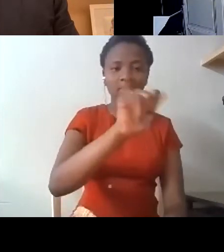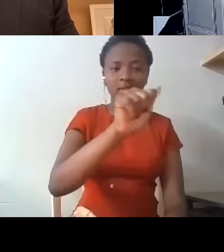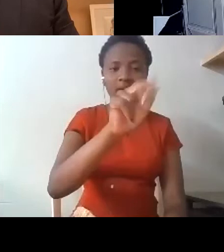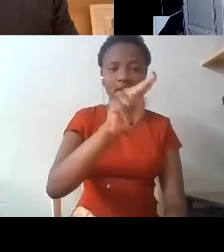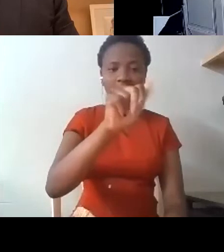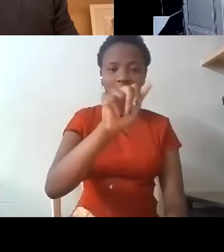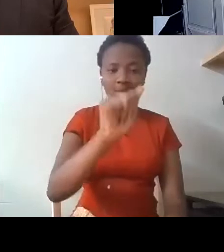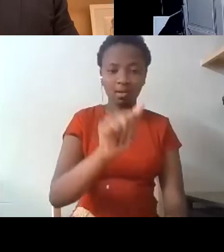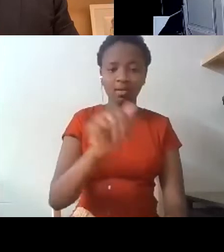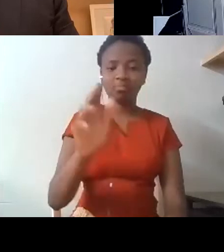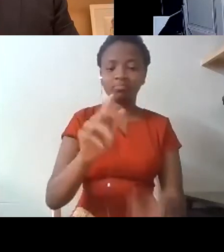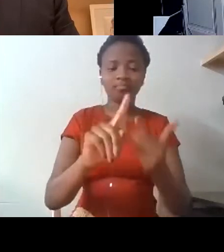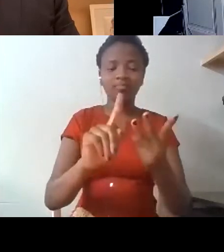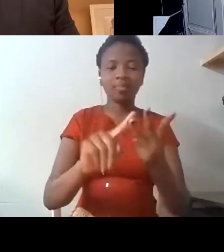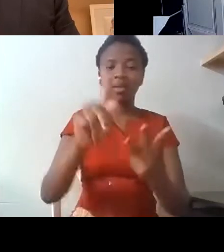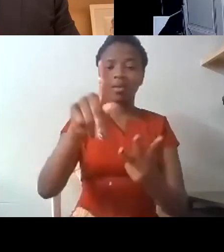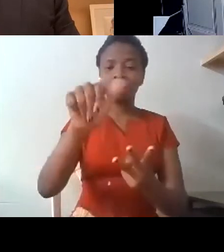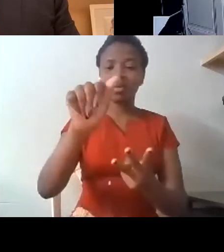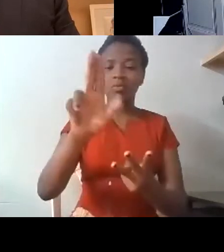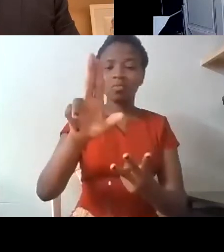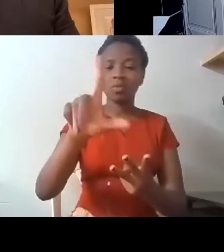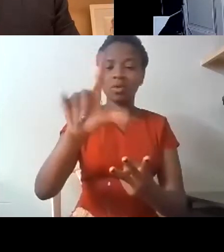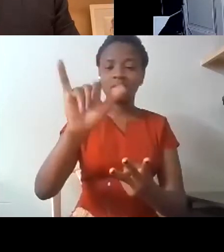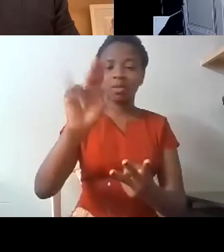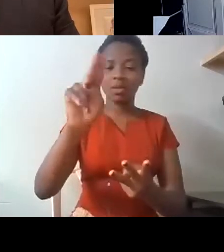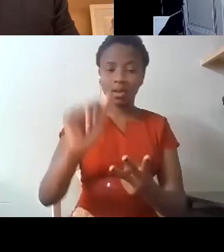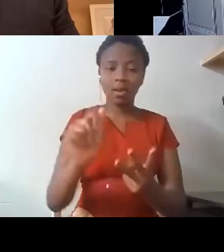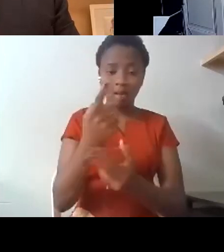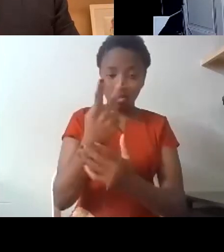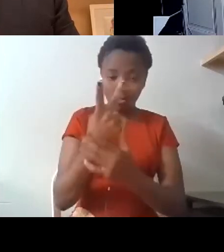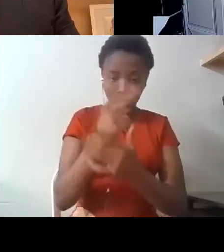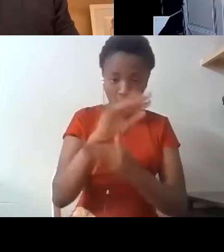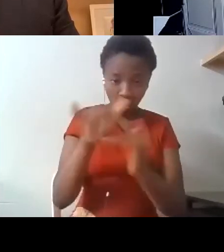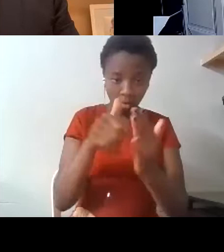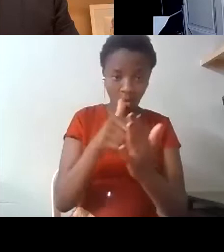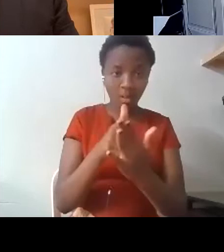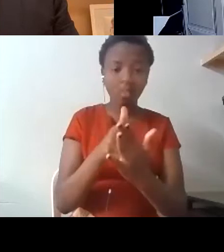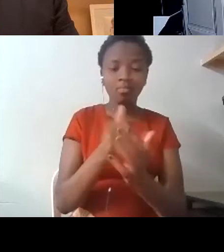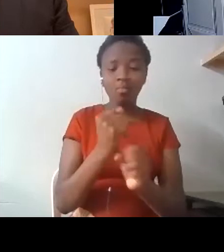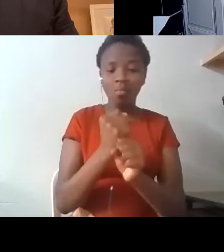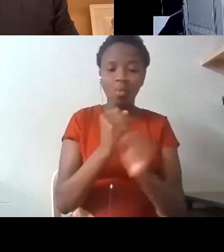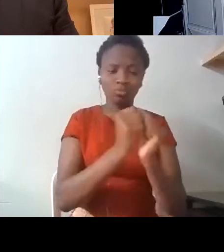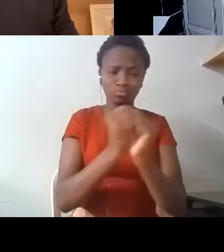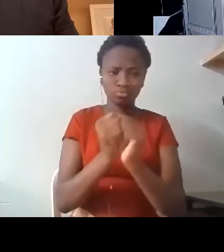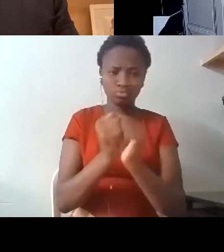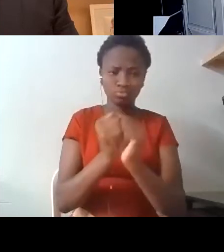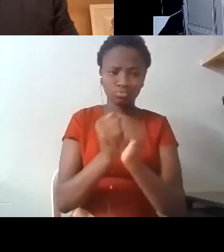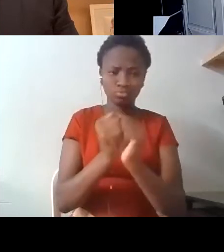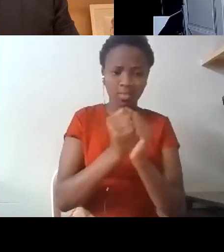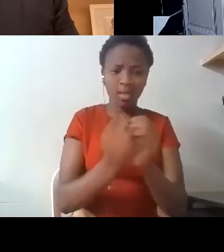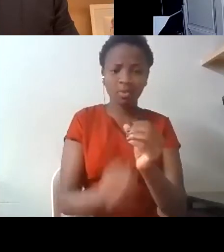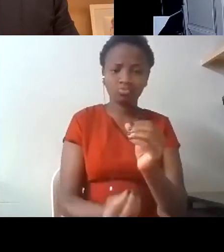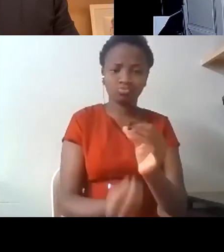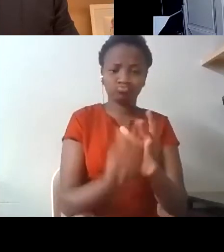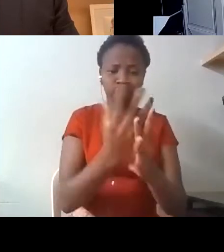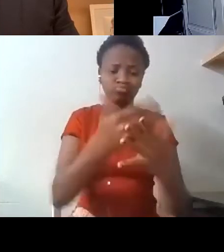really want to highlight that this report is not only the compilation of voices around the world, but also a good exercise